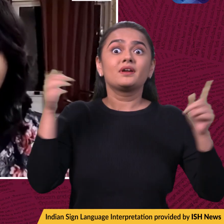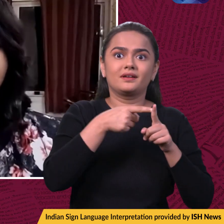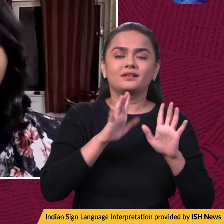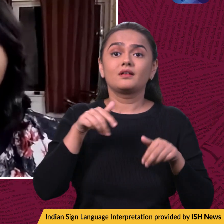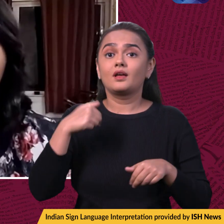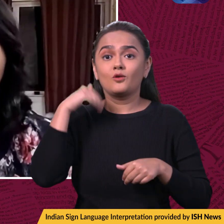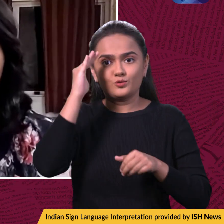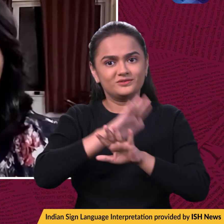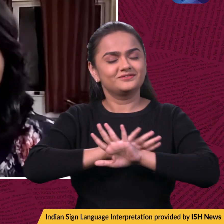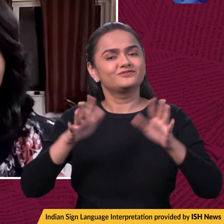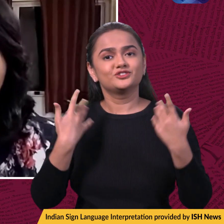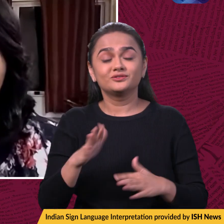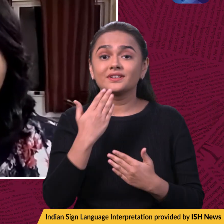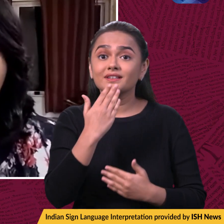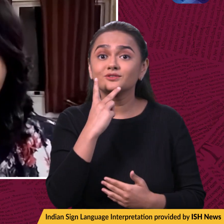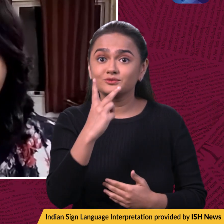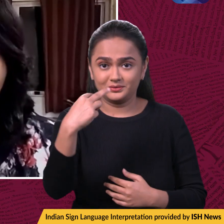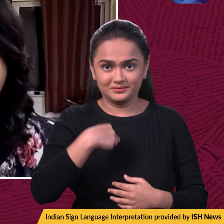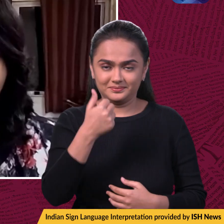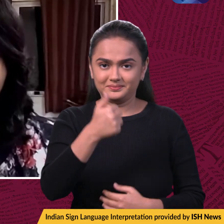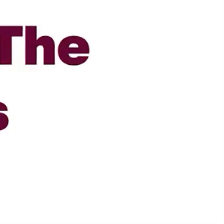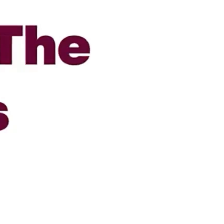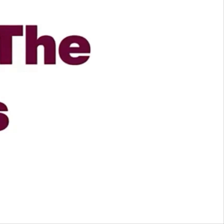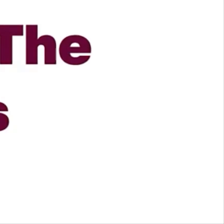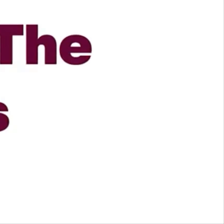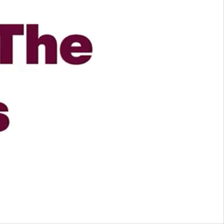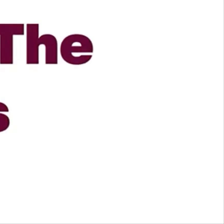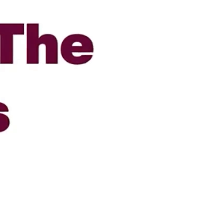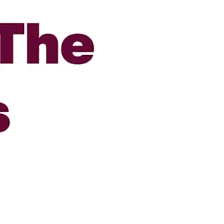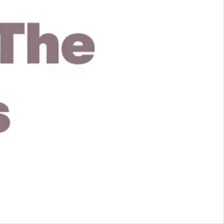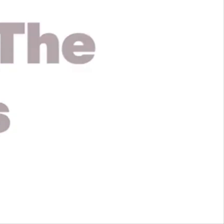That brings us to the end of this bulletin. Thank you so much for watching.